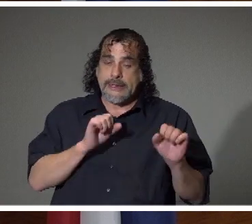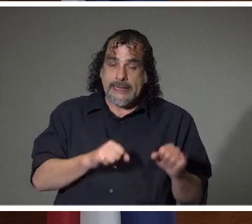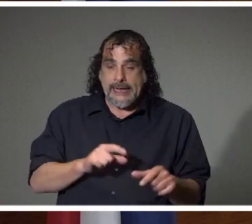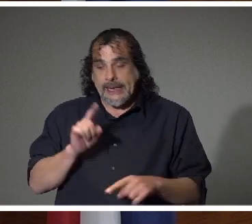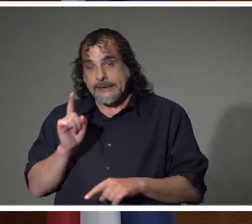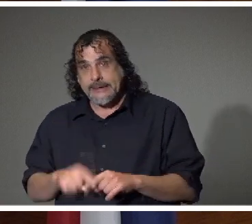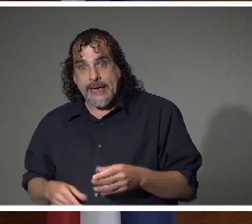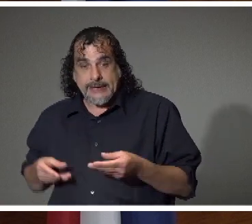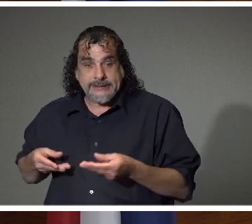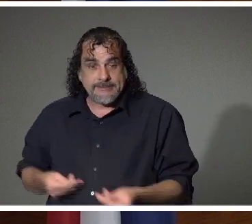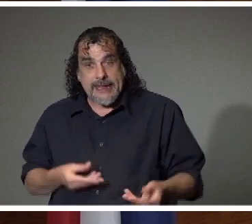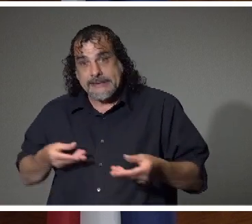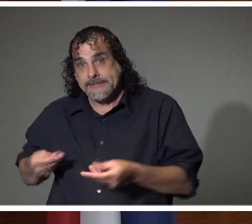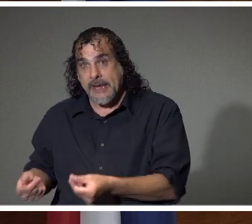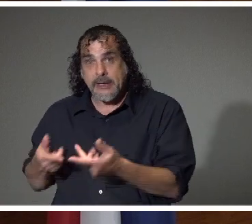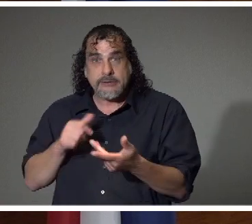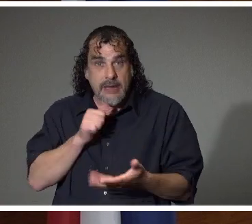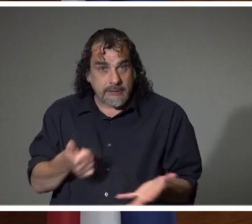on,